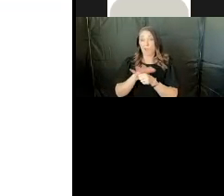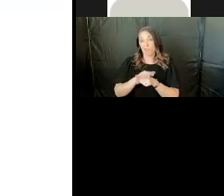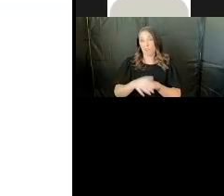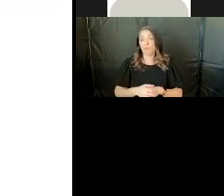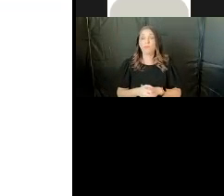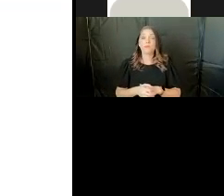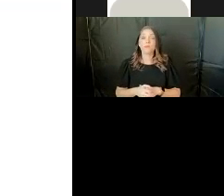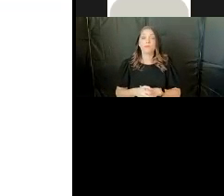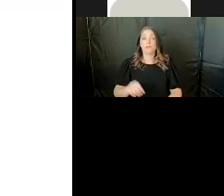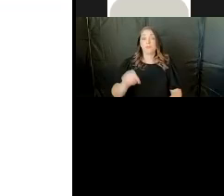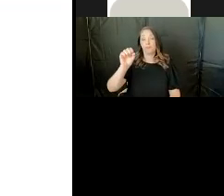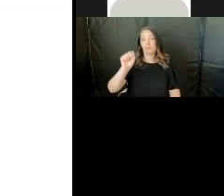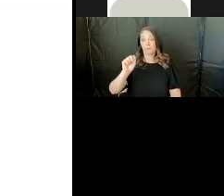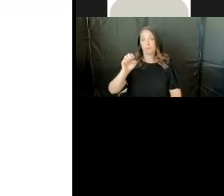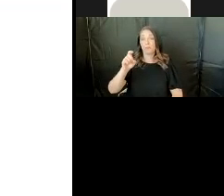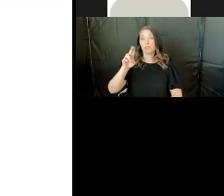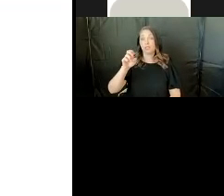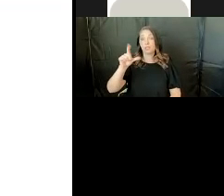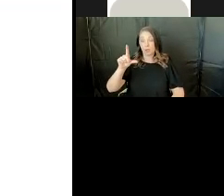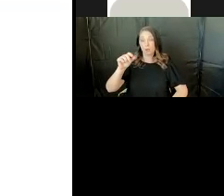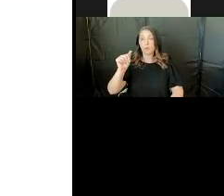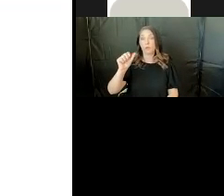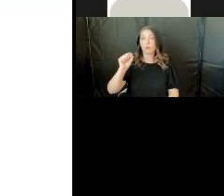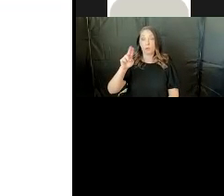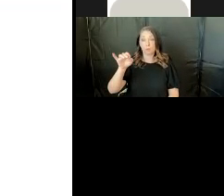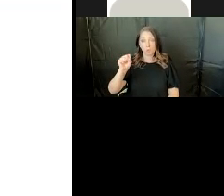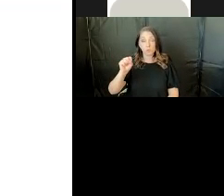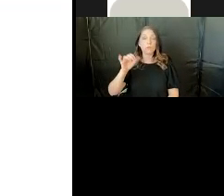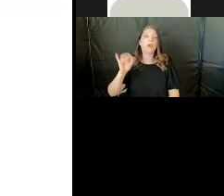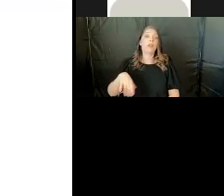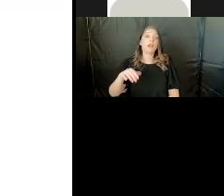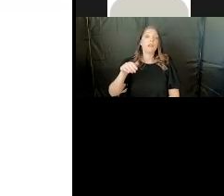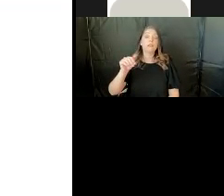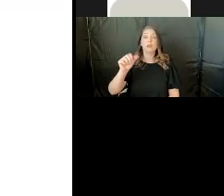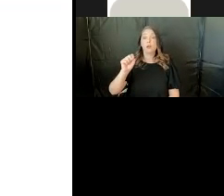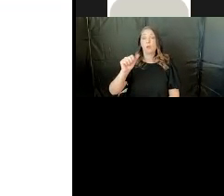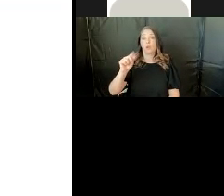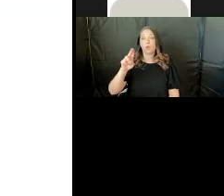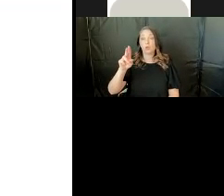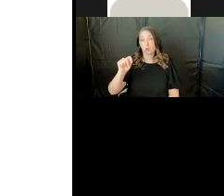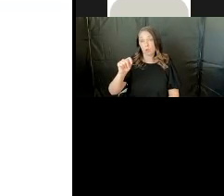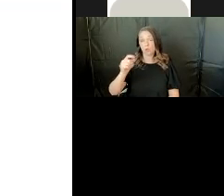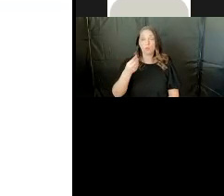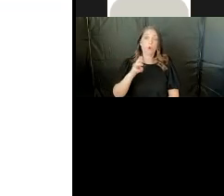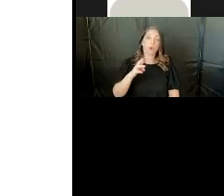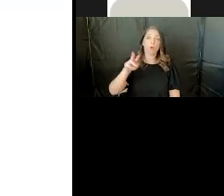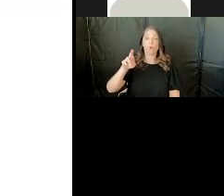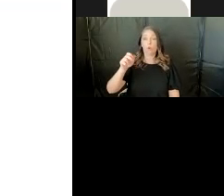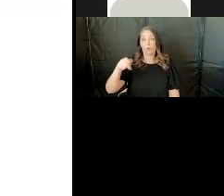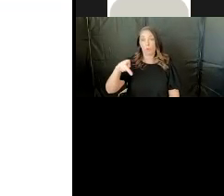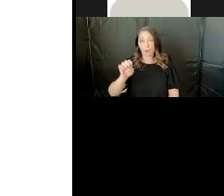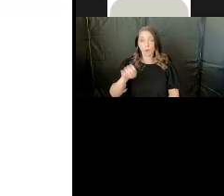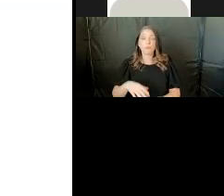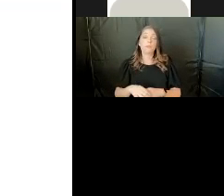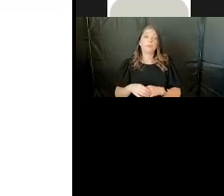Sexual abuse is sexual assault or rape. Psychological, it's including verbal abuse,